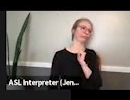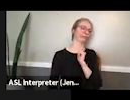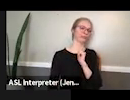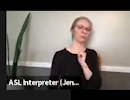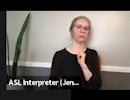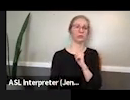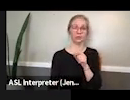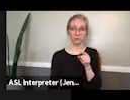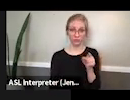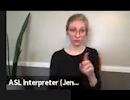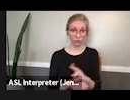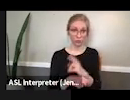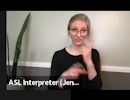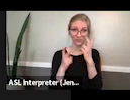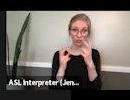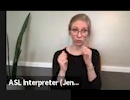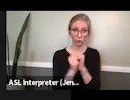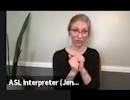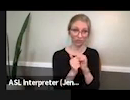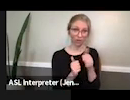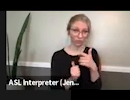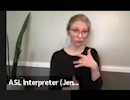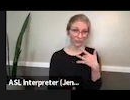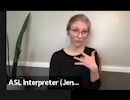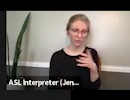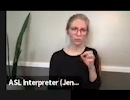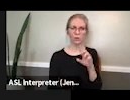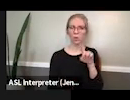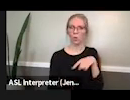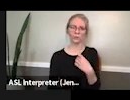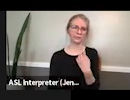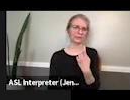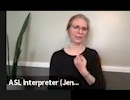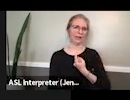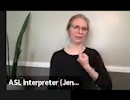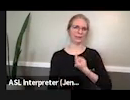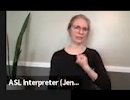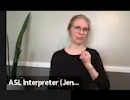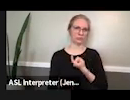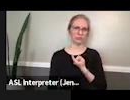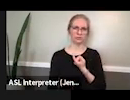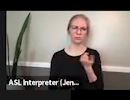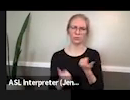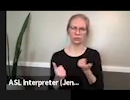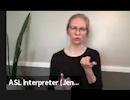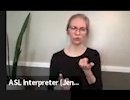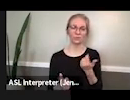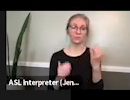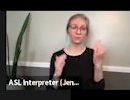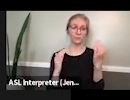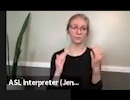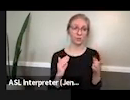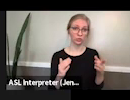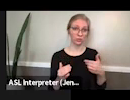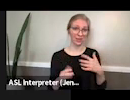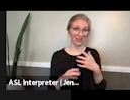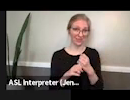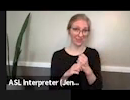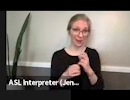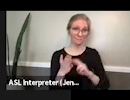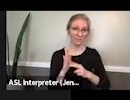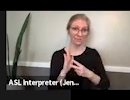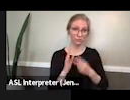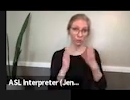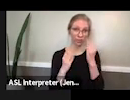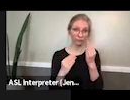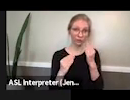other senses or only in isolation? Does the child get meaningful information from vision? And